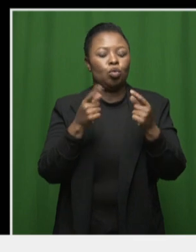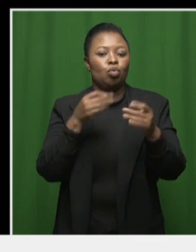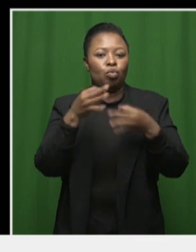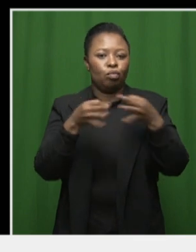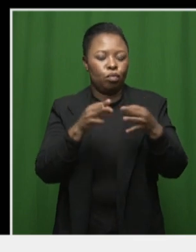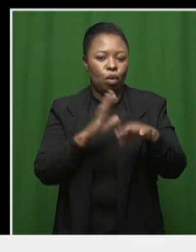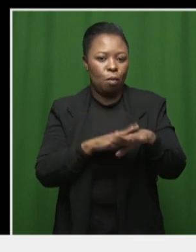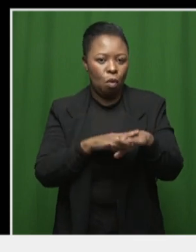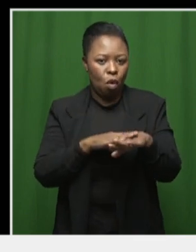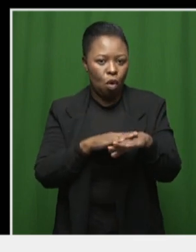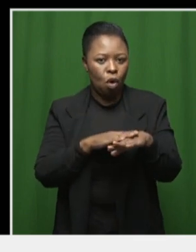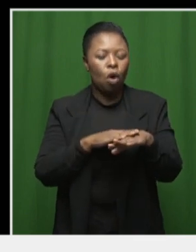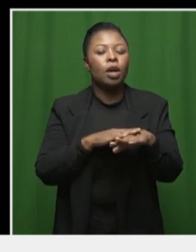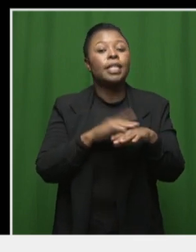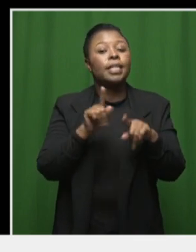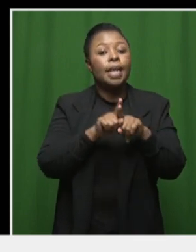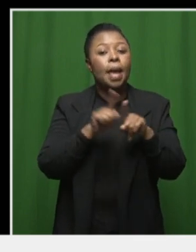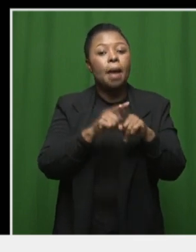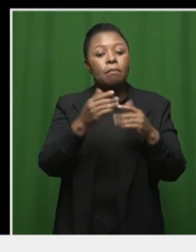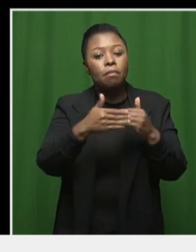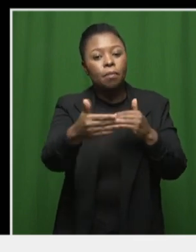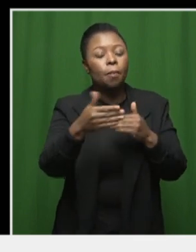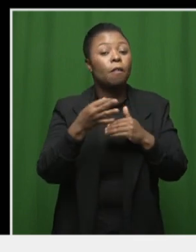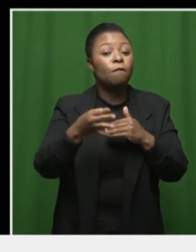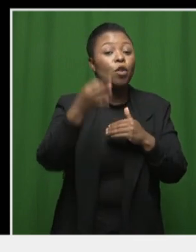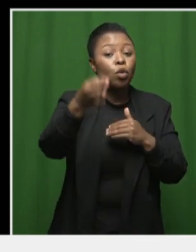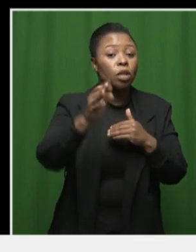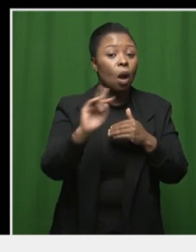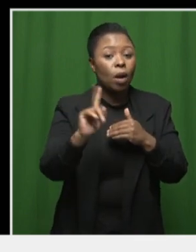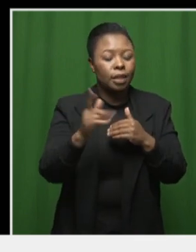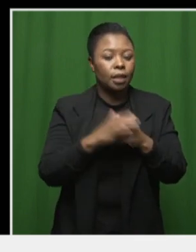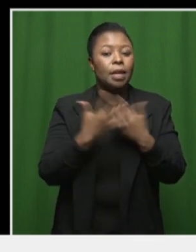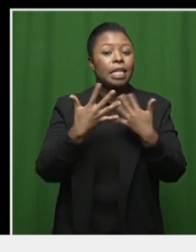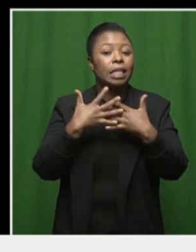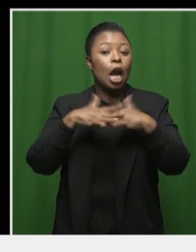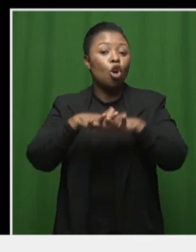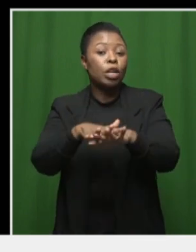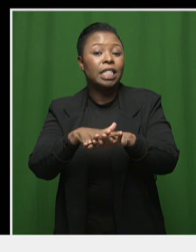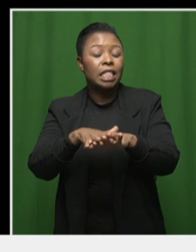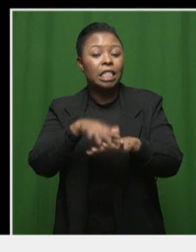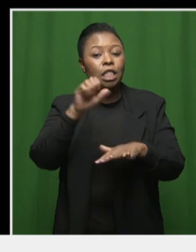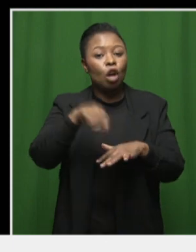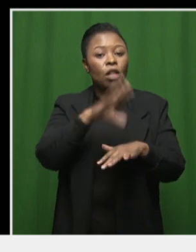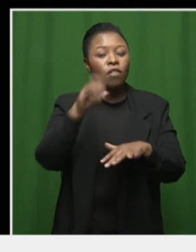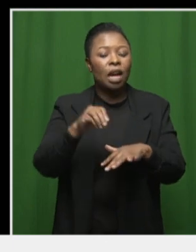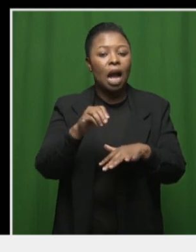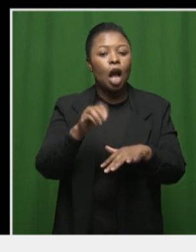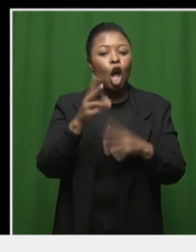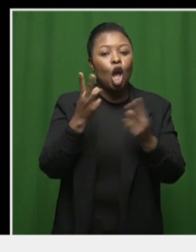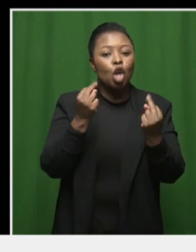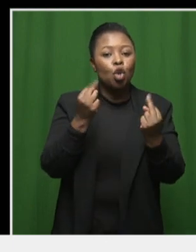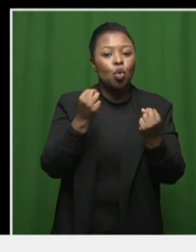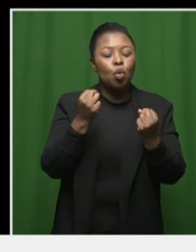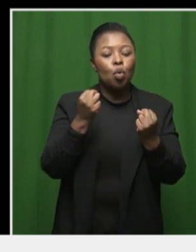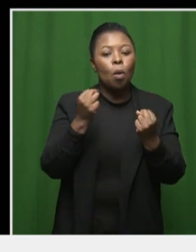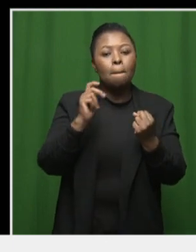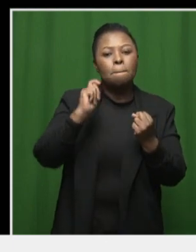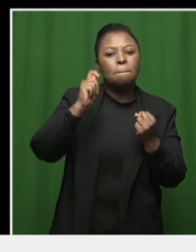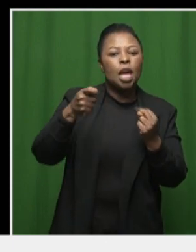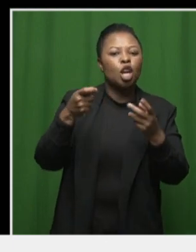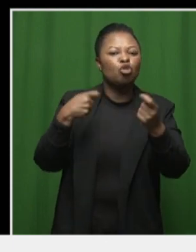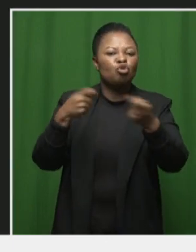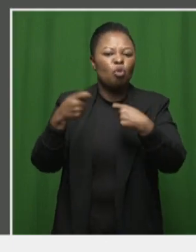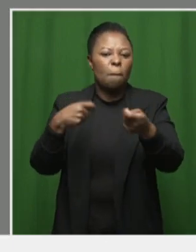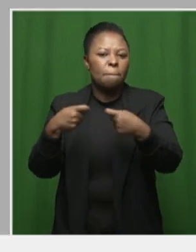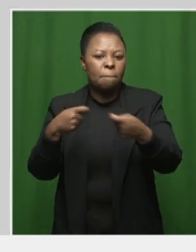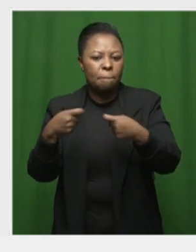this delivery for the future is the integration of South Africa's new RPP or pay shop into the